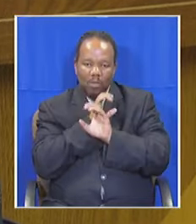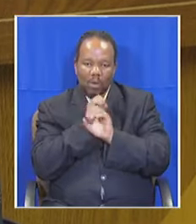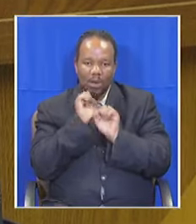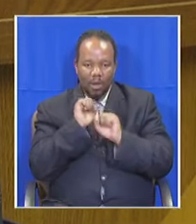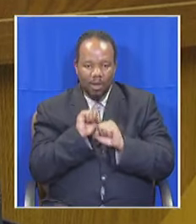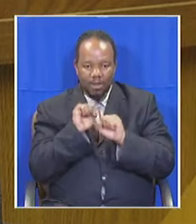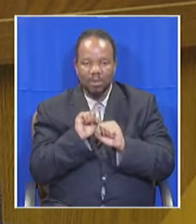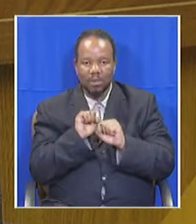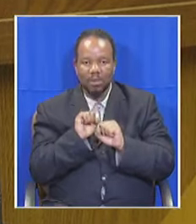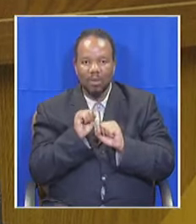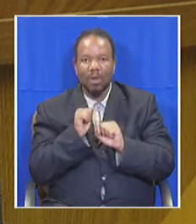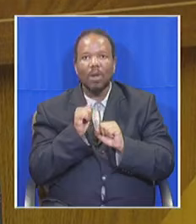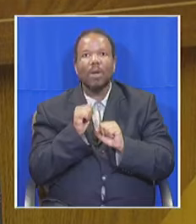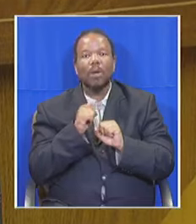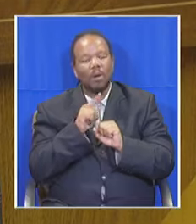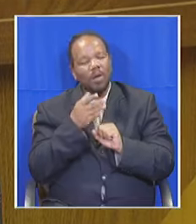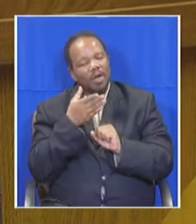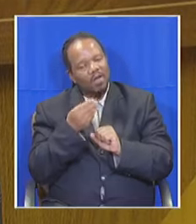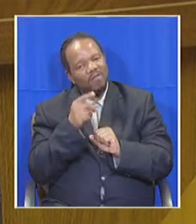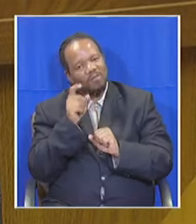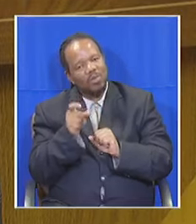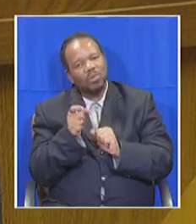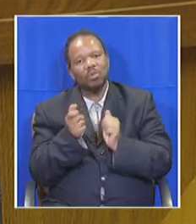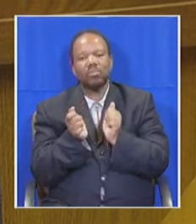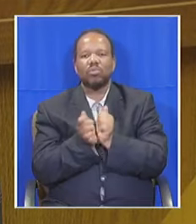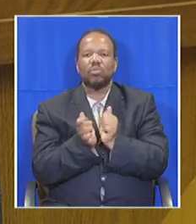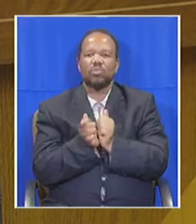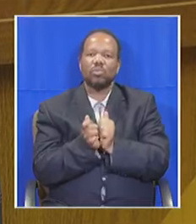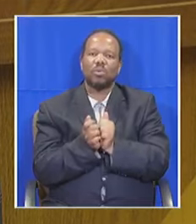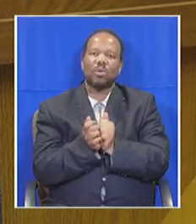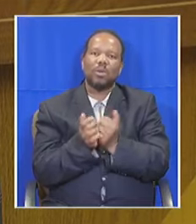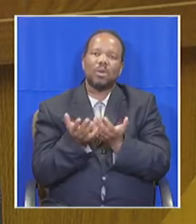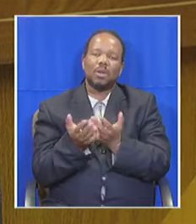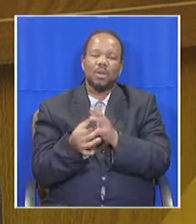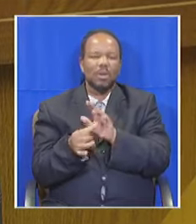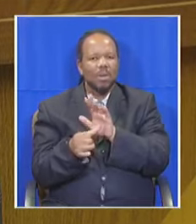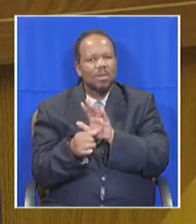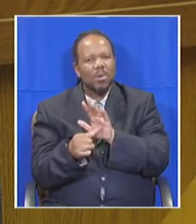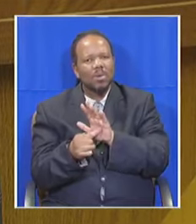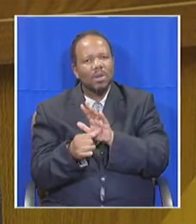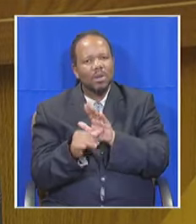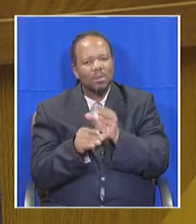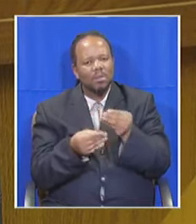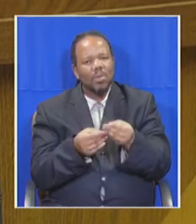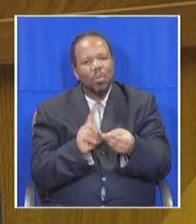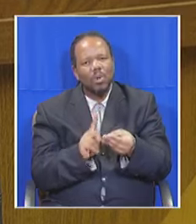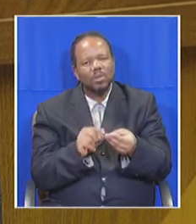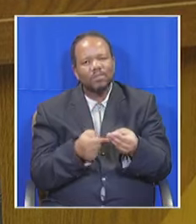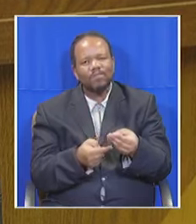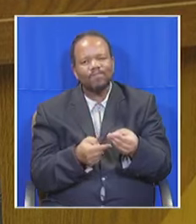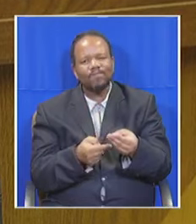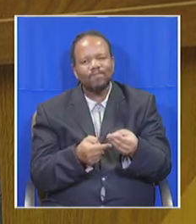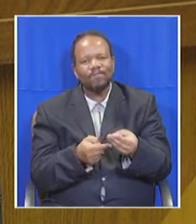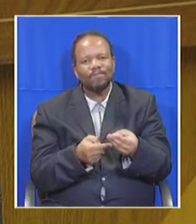this disclosure must be a criminal offense. What is important about this bill is that it seeks